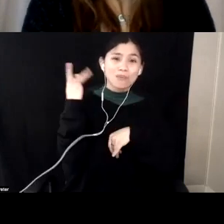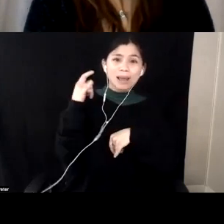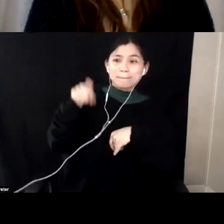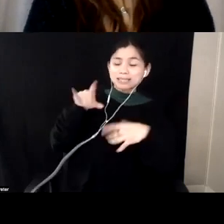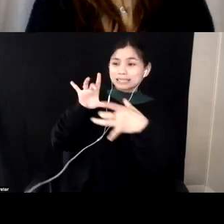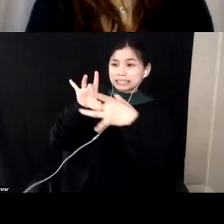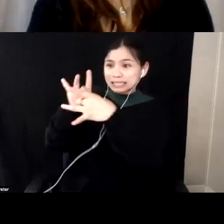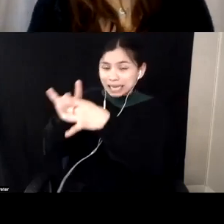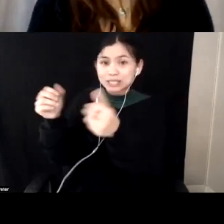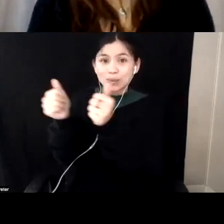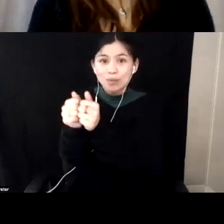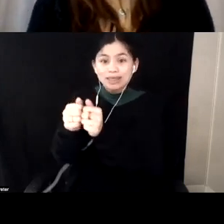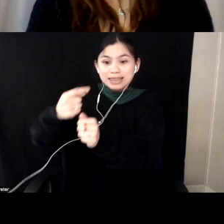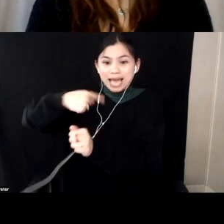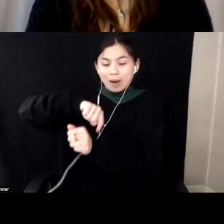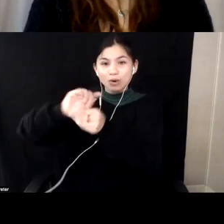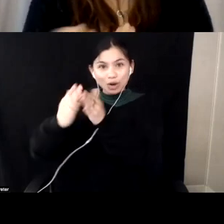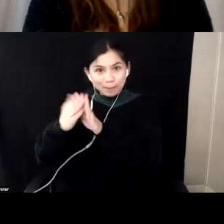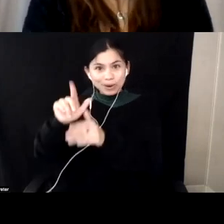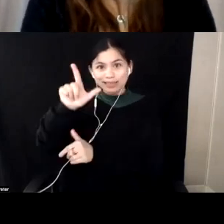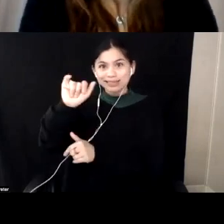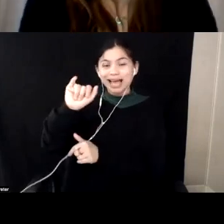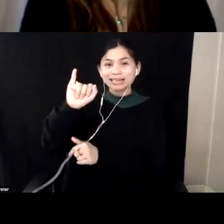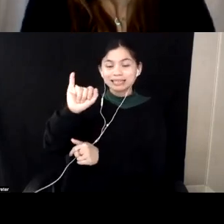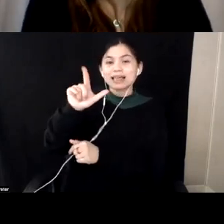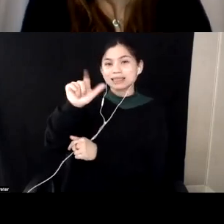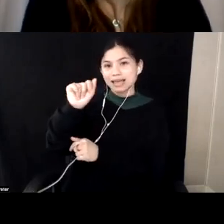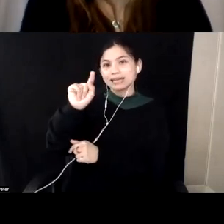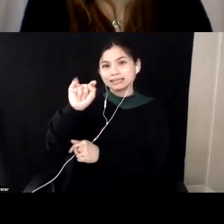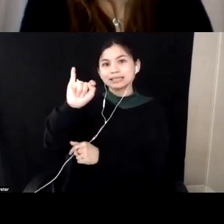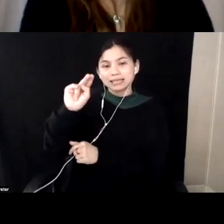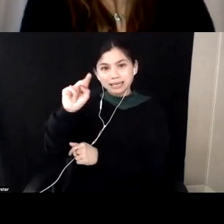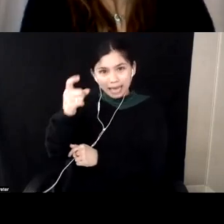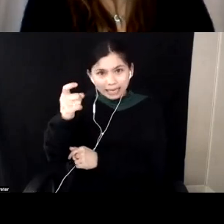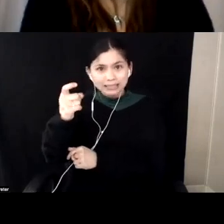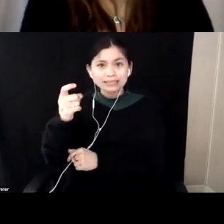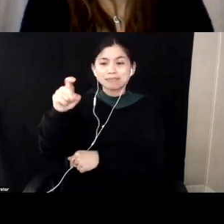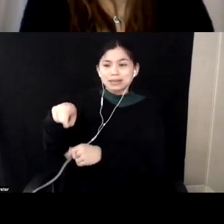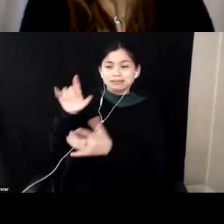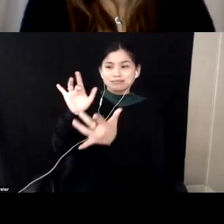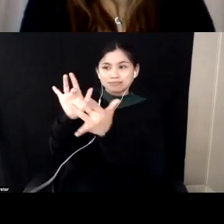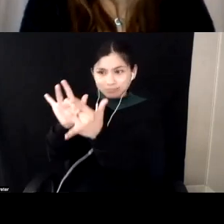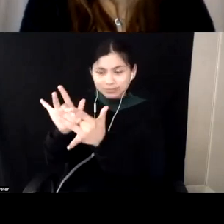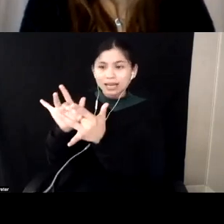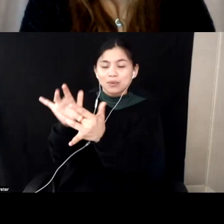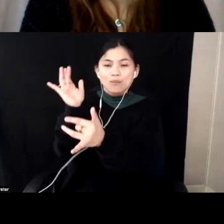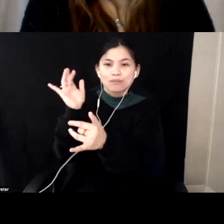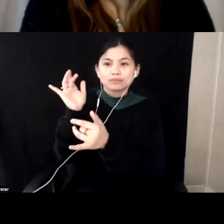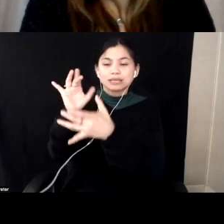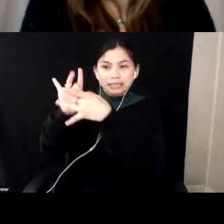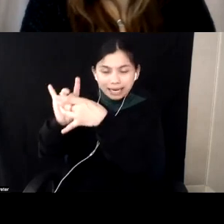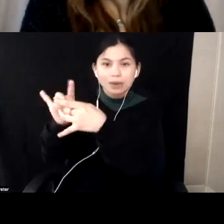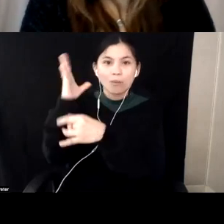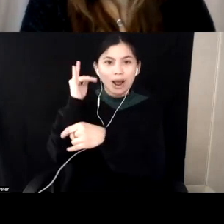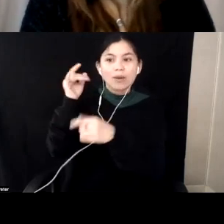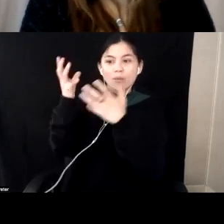with that Latinx community and get that understanding and appreciation through them, through what